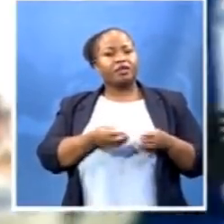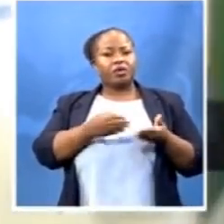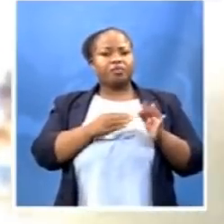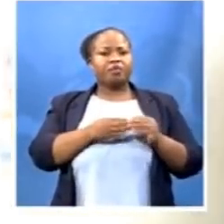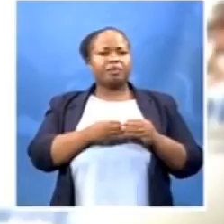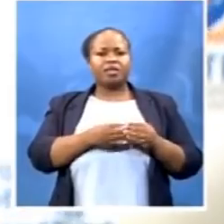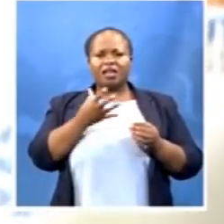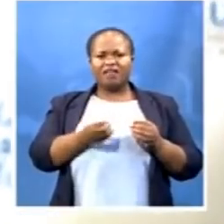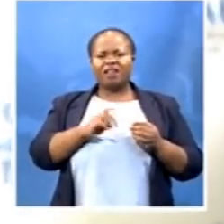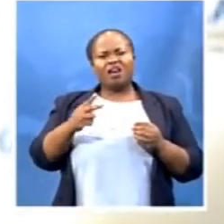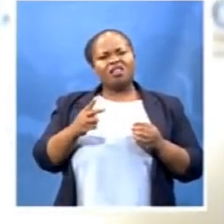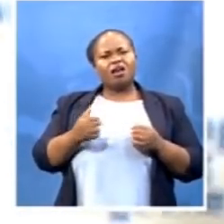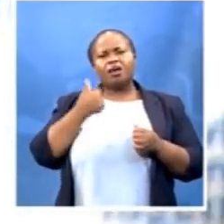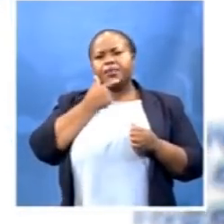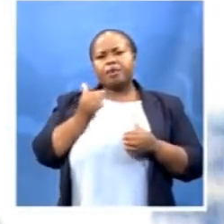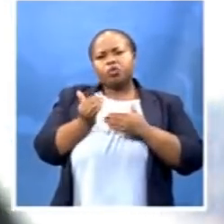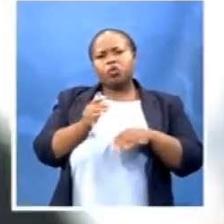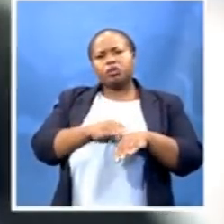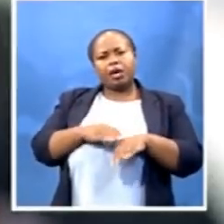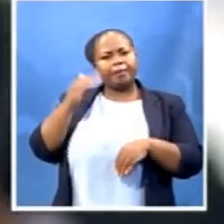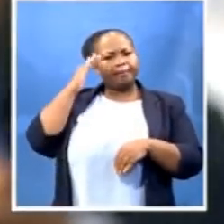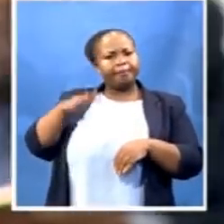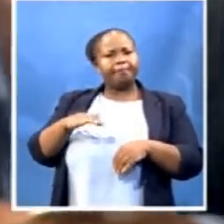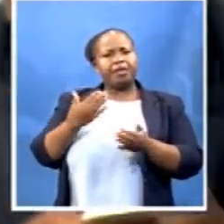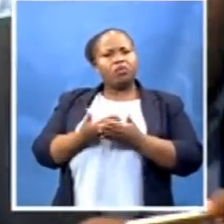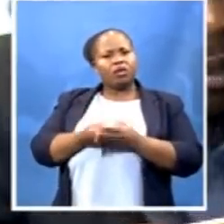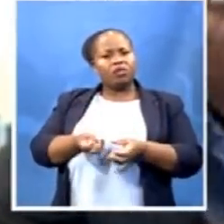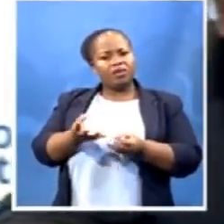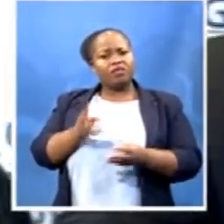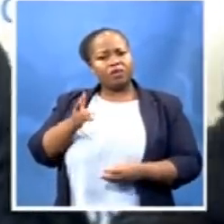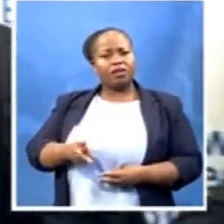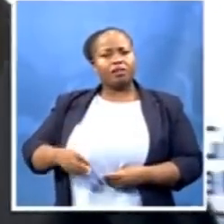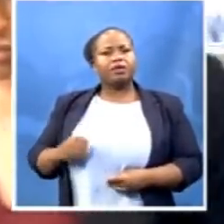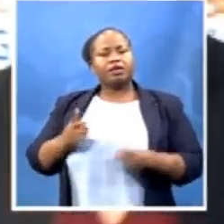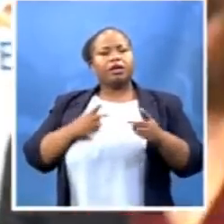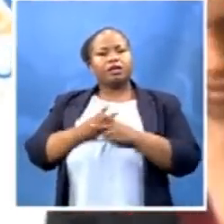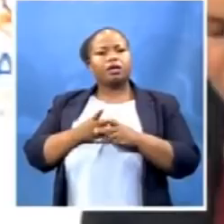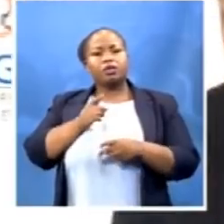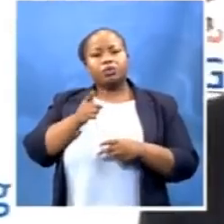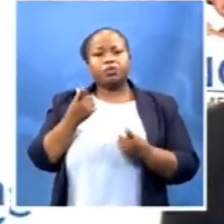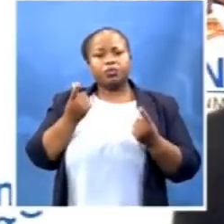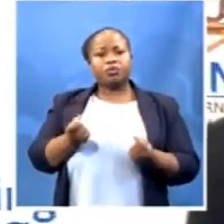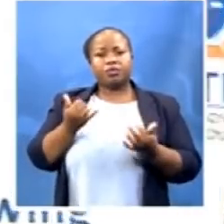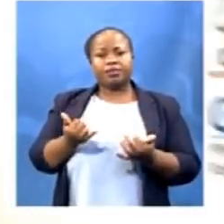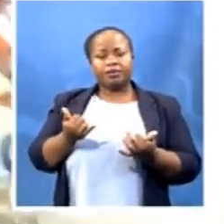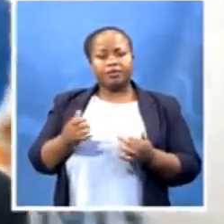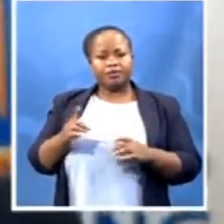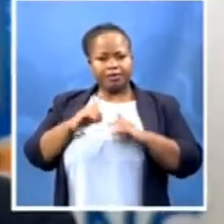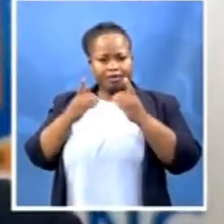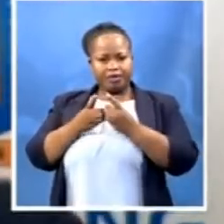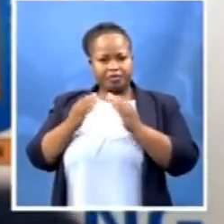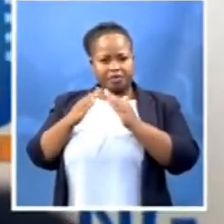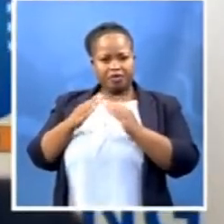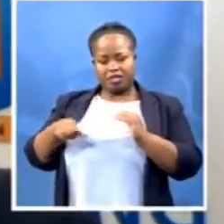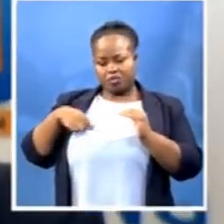them. And with regards to the intervention that you'll be doing as the municipalities that are involved in everything, what then